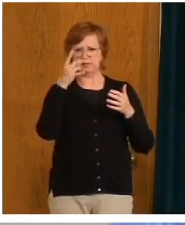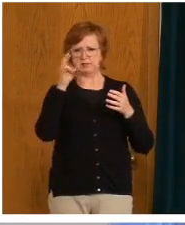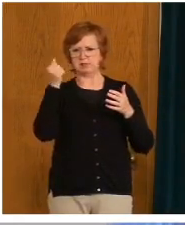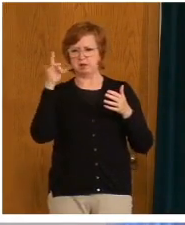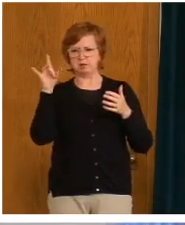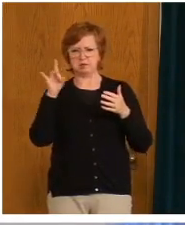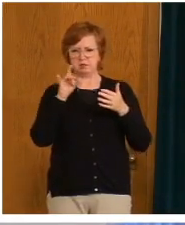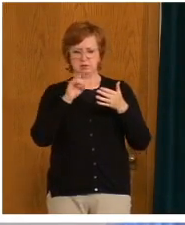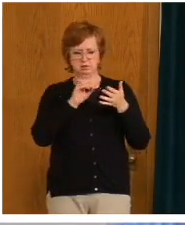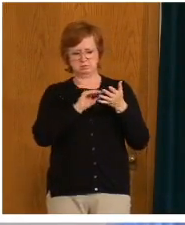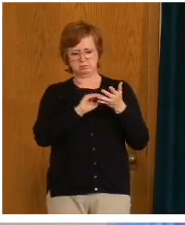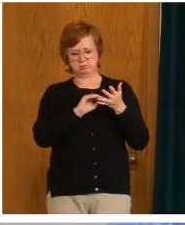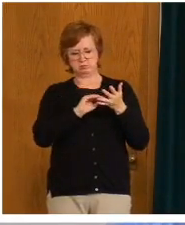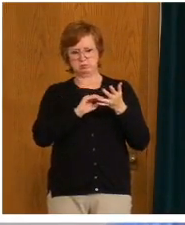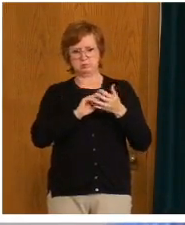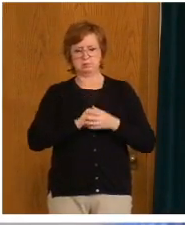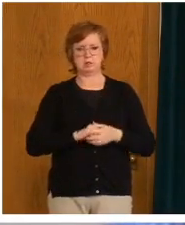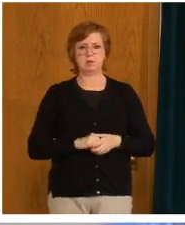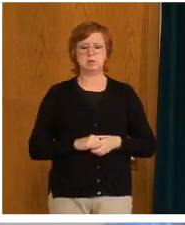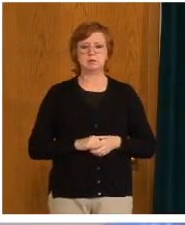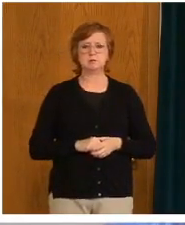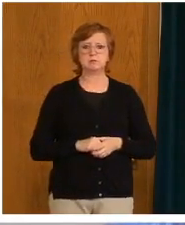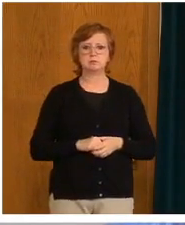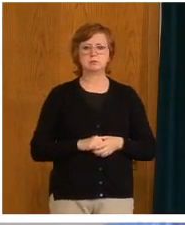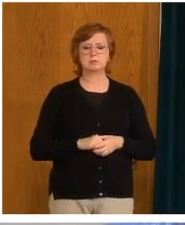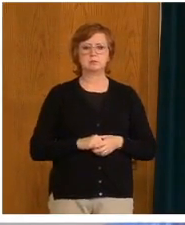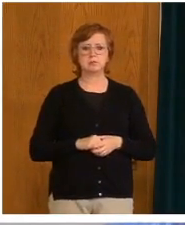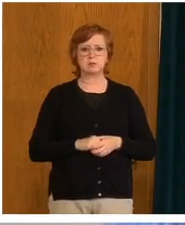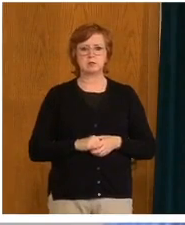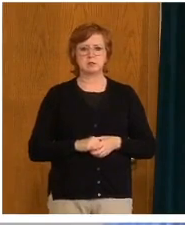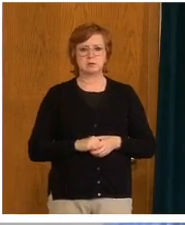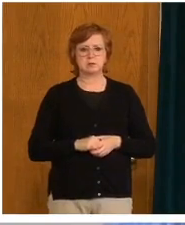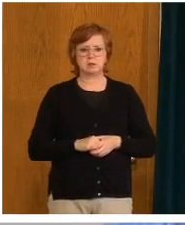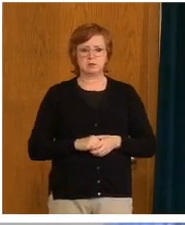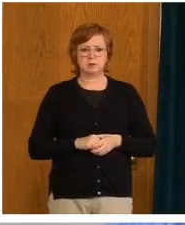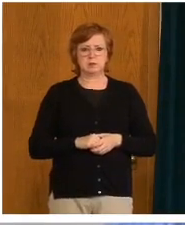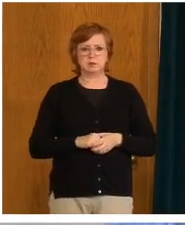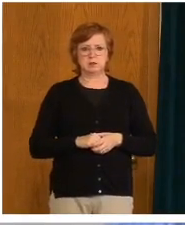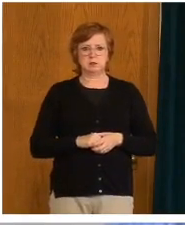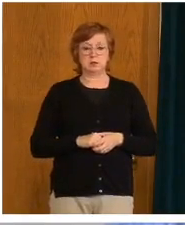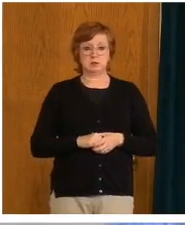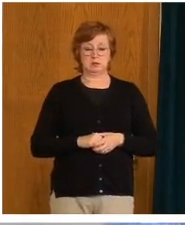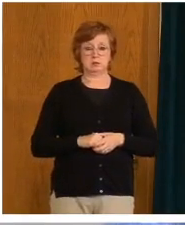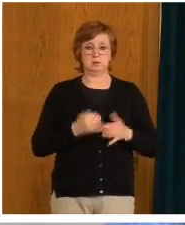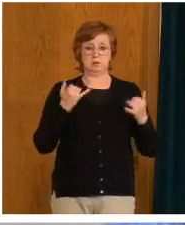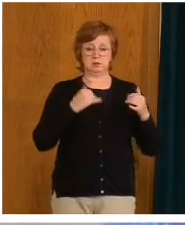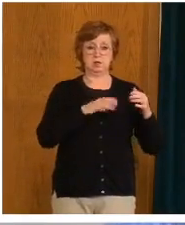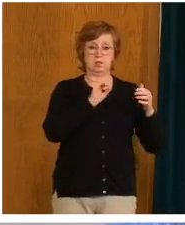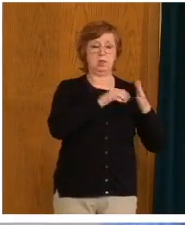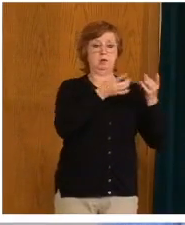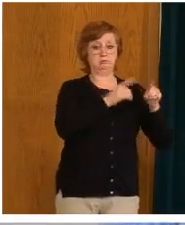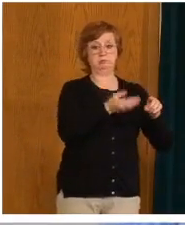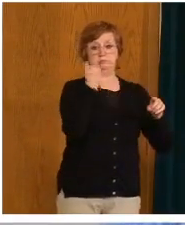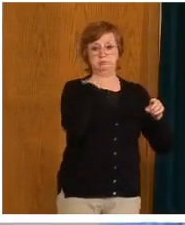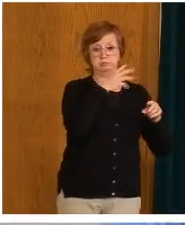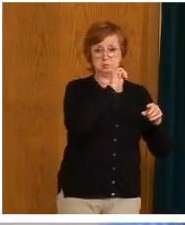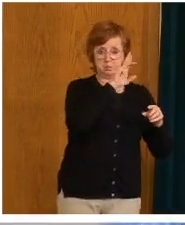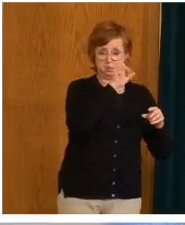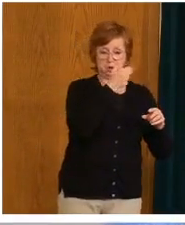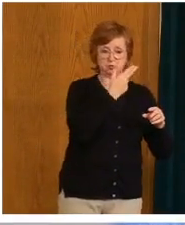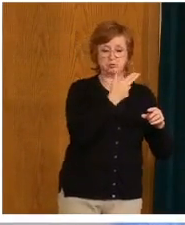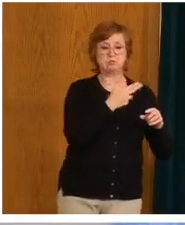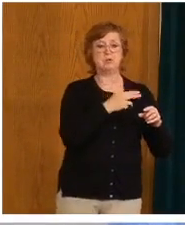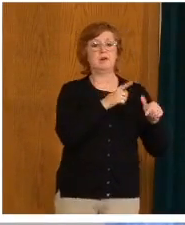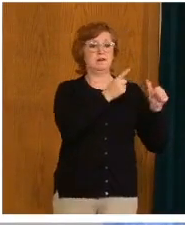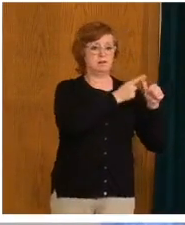and that's the other thing to remember is we're not using AstraZeneca as a first dose strategy anymore, so we're not stockpiling AstraZeneca doses